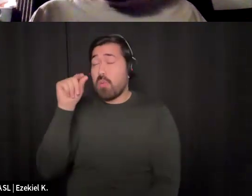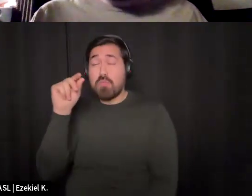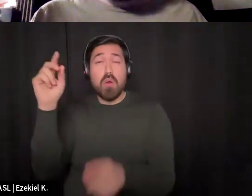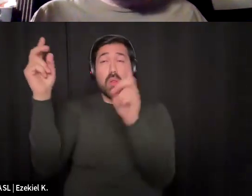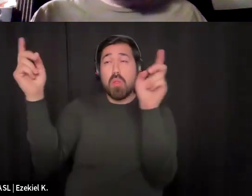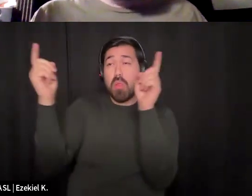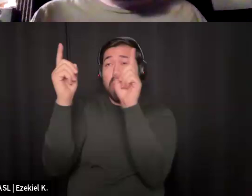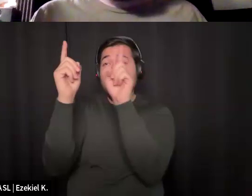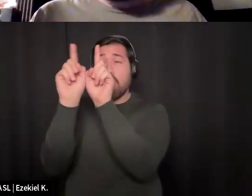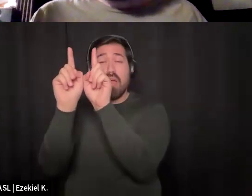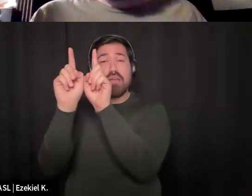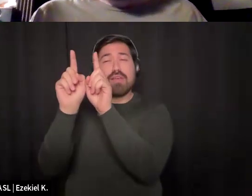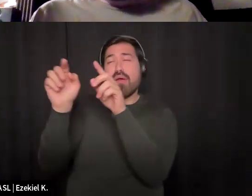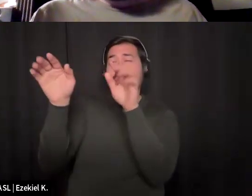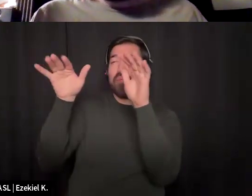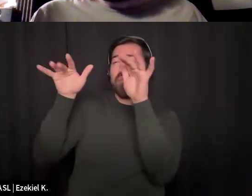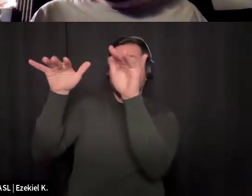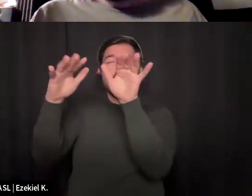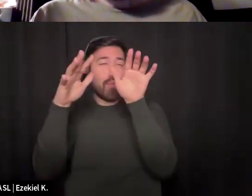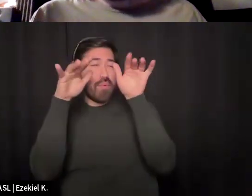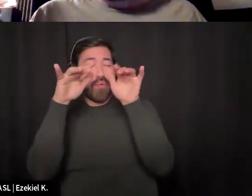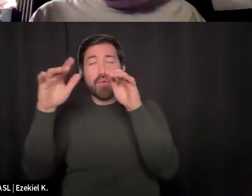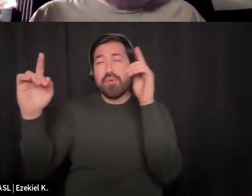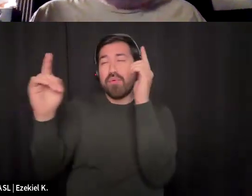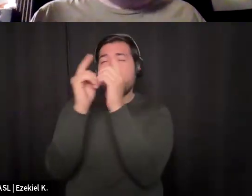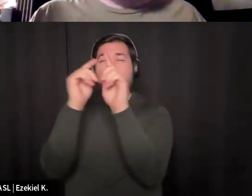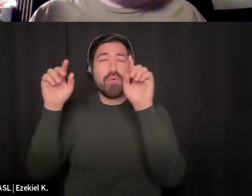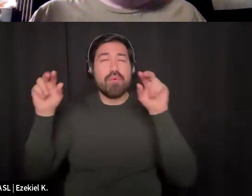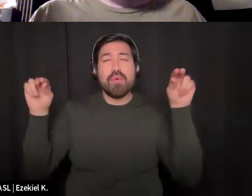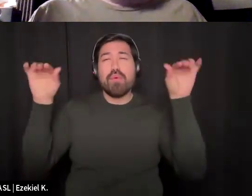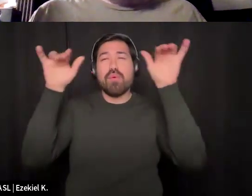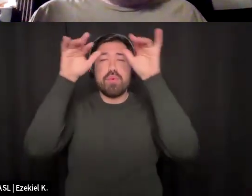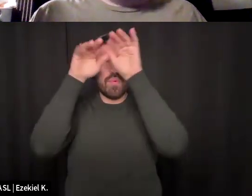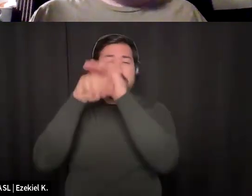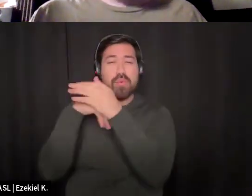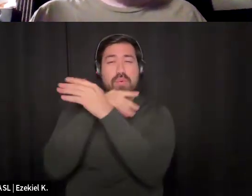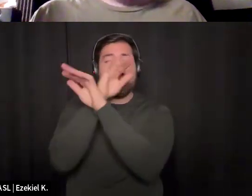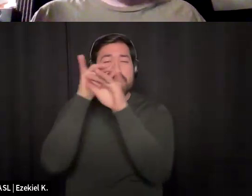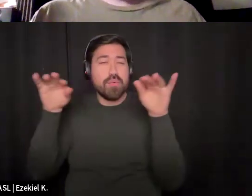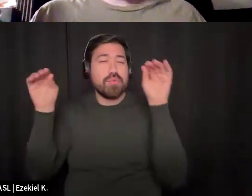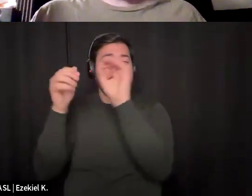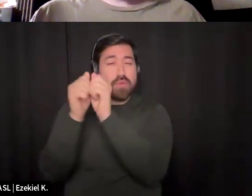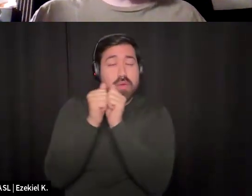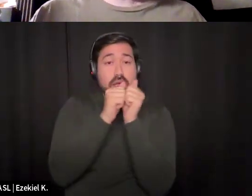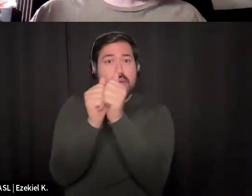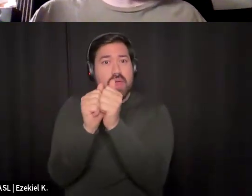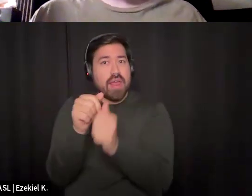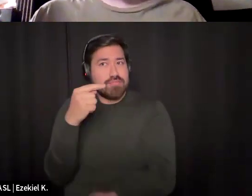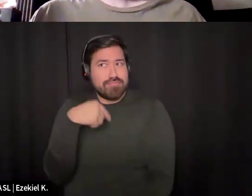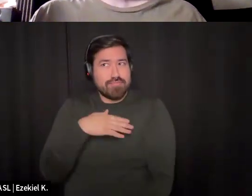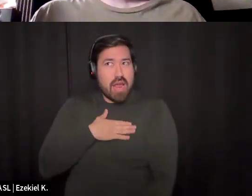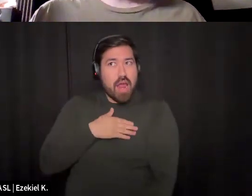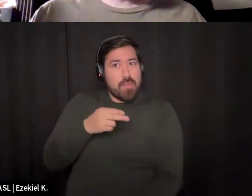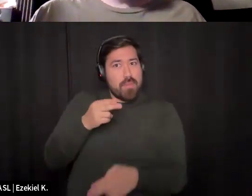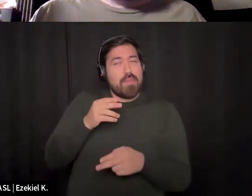big sort of undulating flight paths and Myrtle was there on the branch just